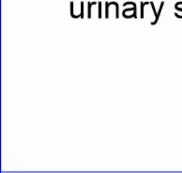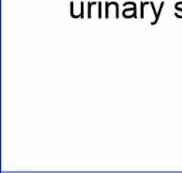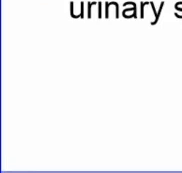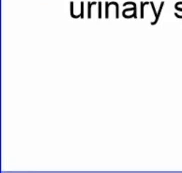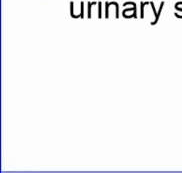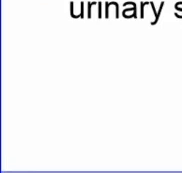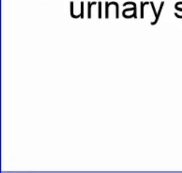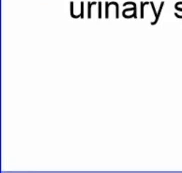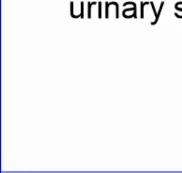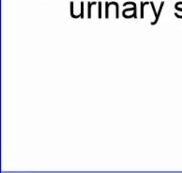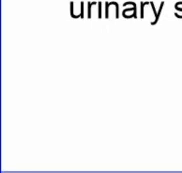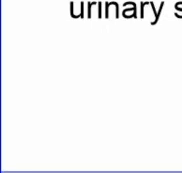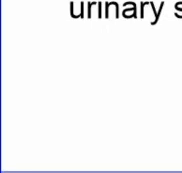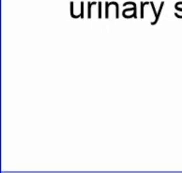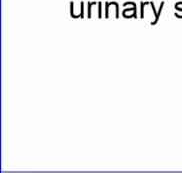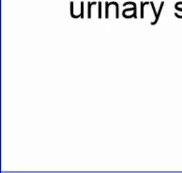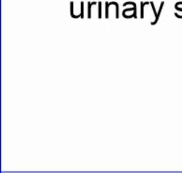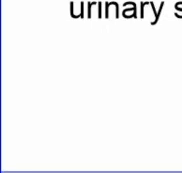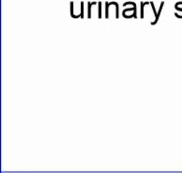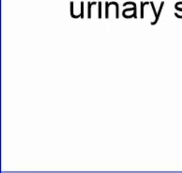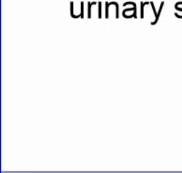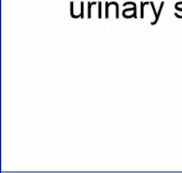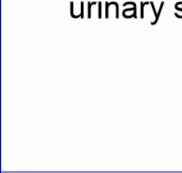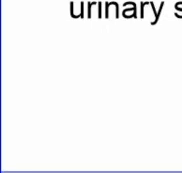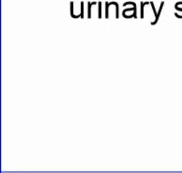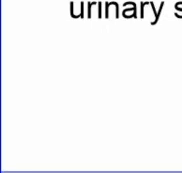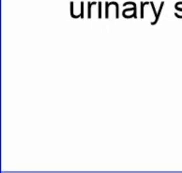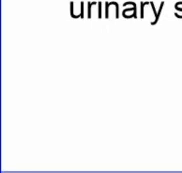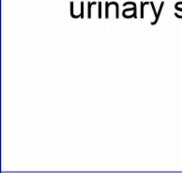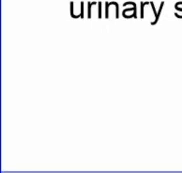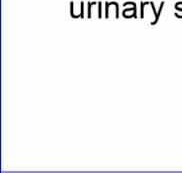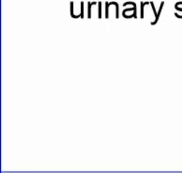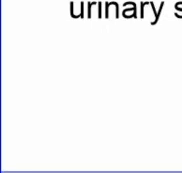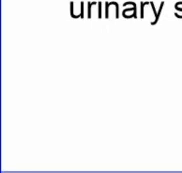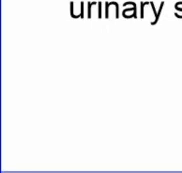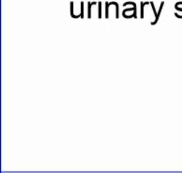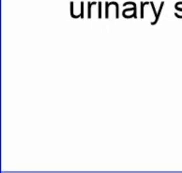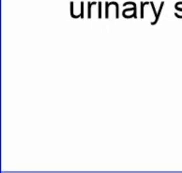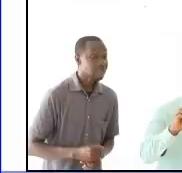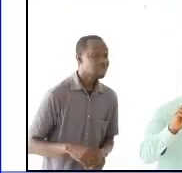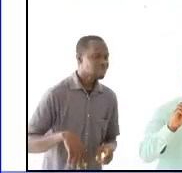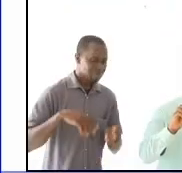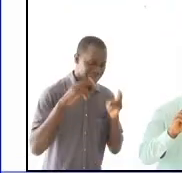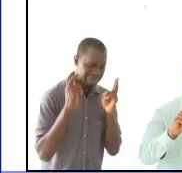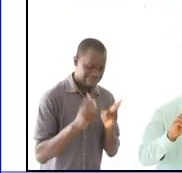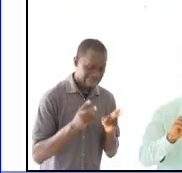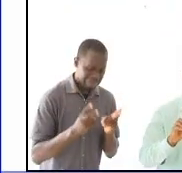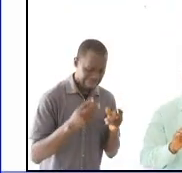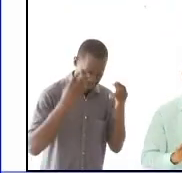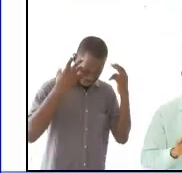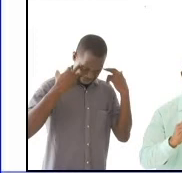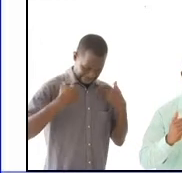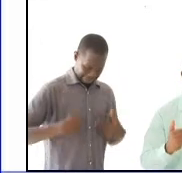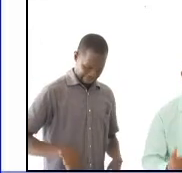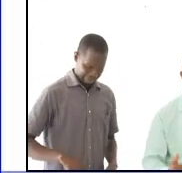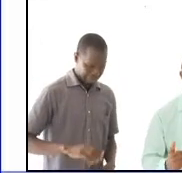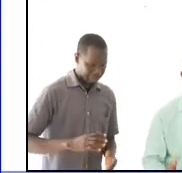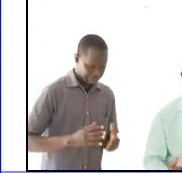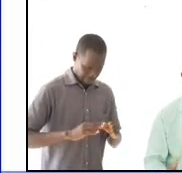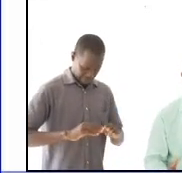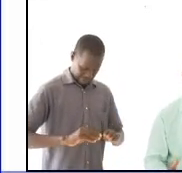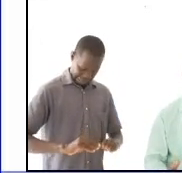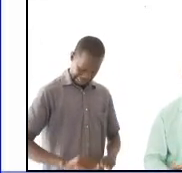many more important functions. Among them is also to make poisons that are in the body to become